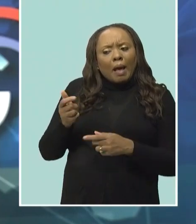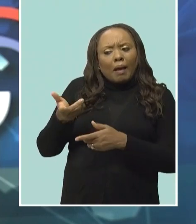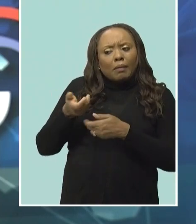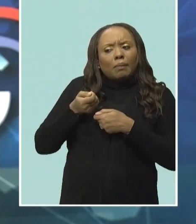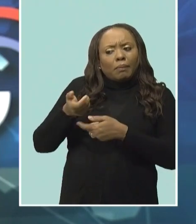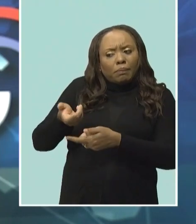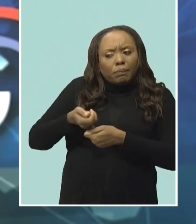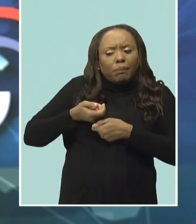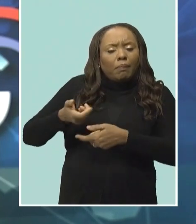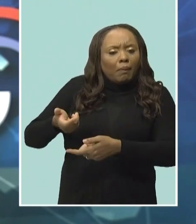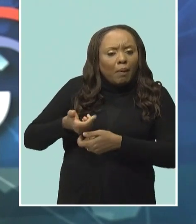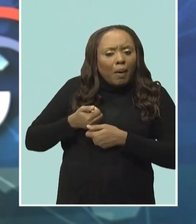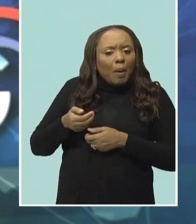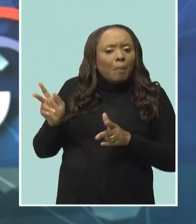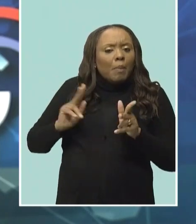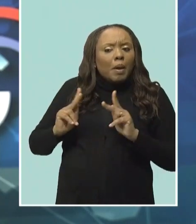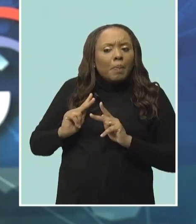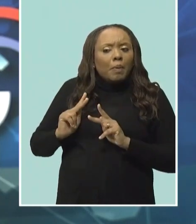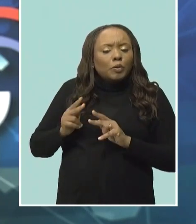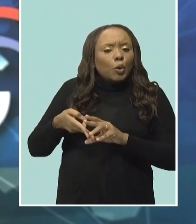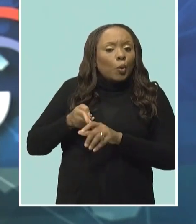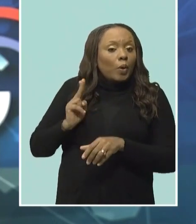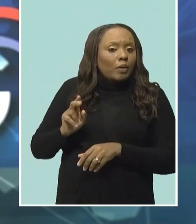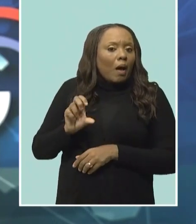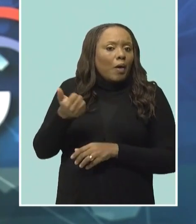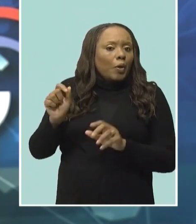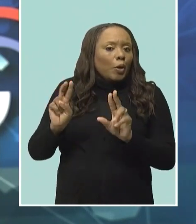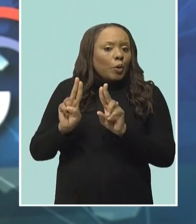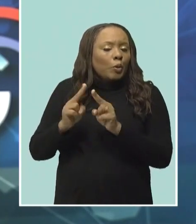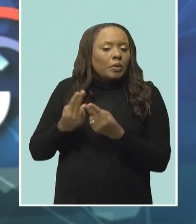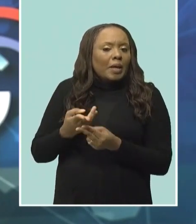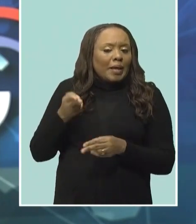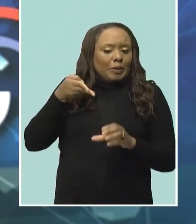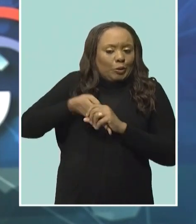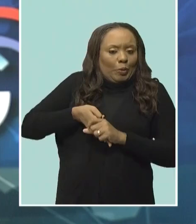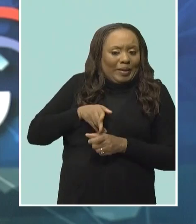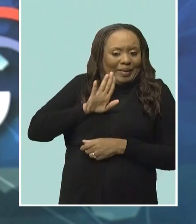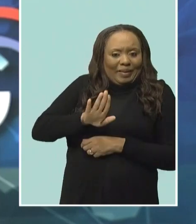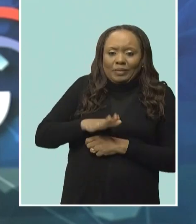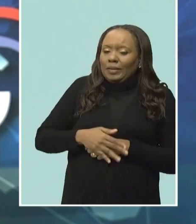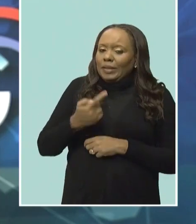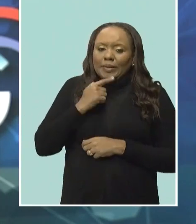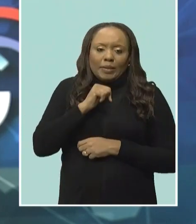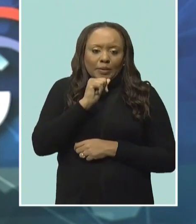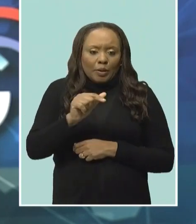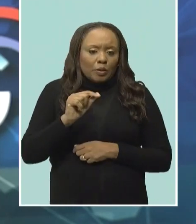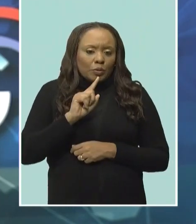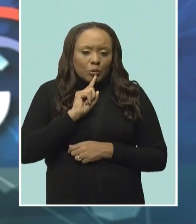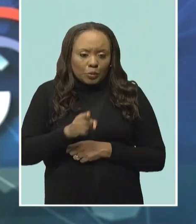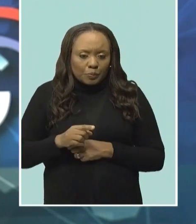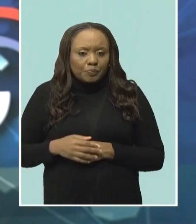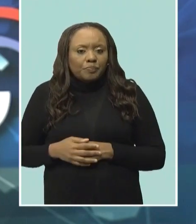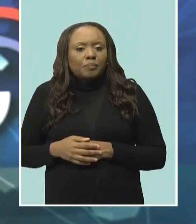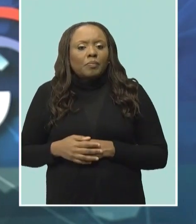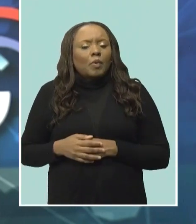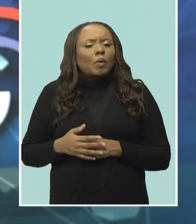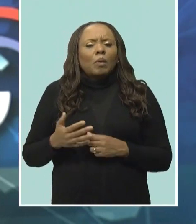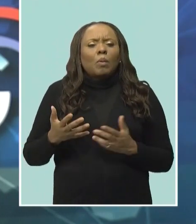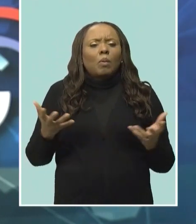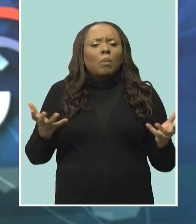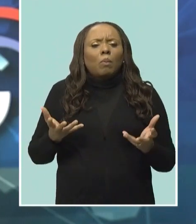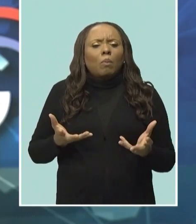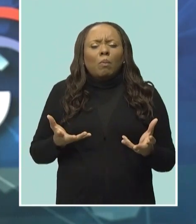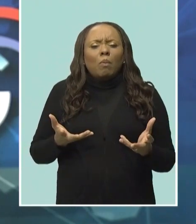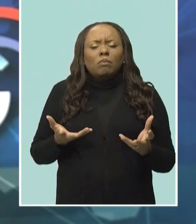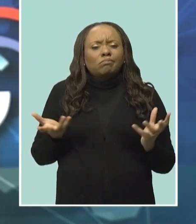Sanitation Service Authority workers. This after over 50 SSA workers joined the UWU, citing the National Union of Public